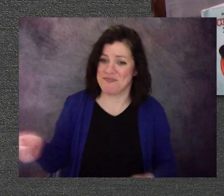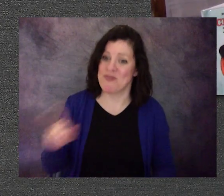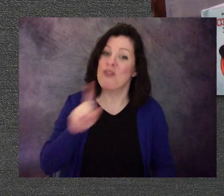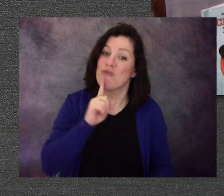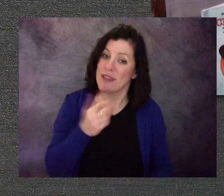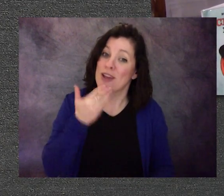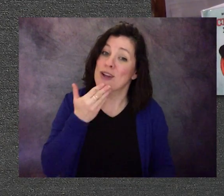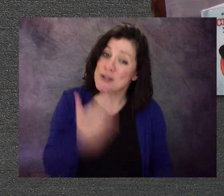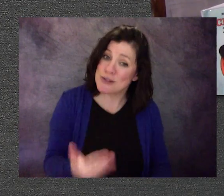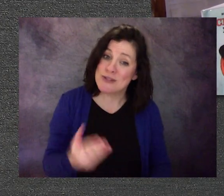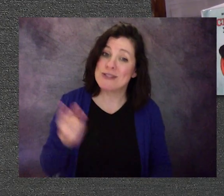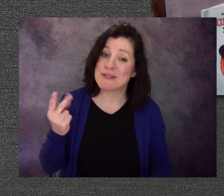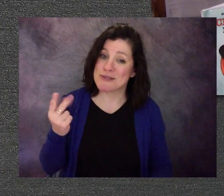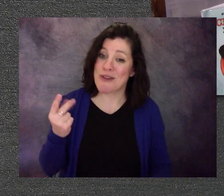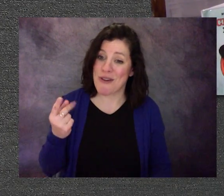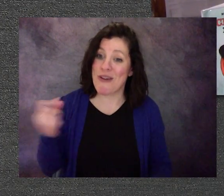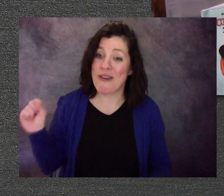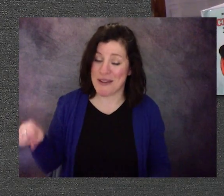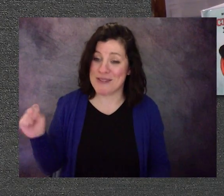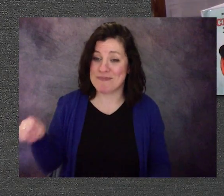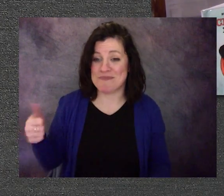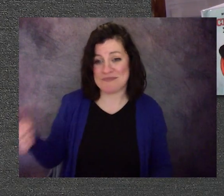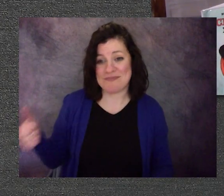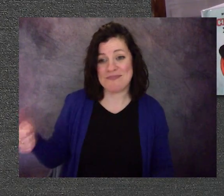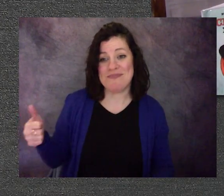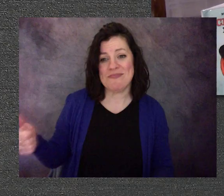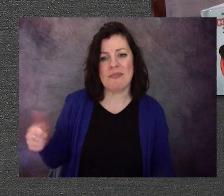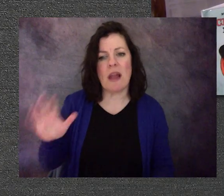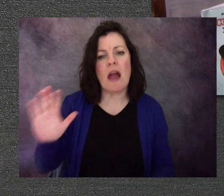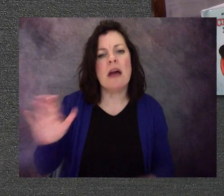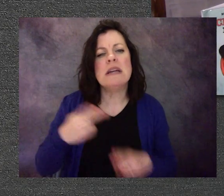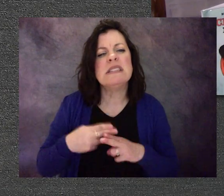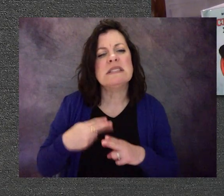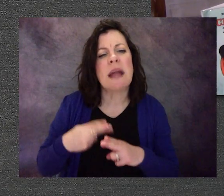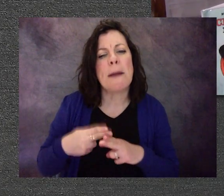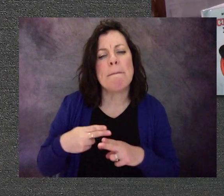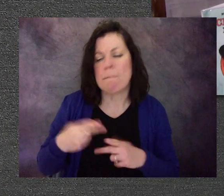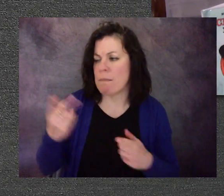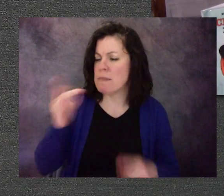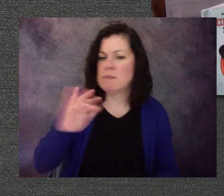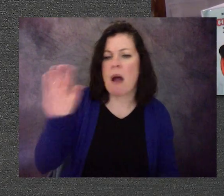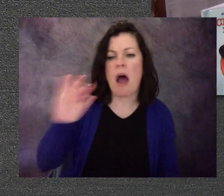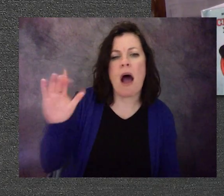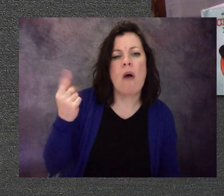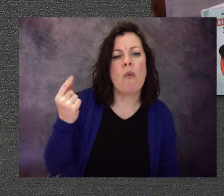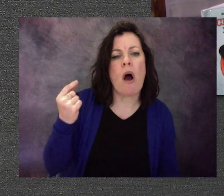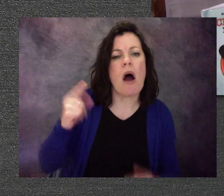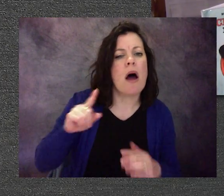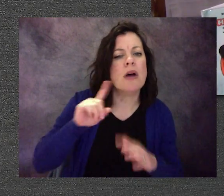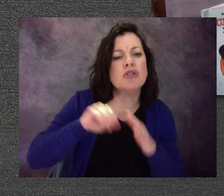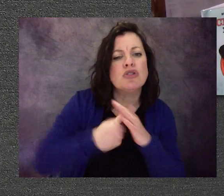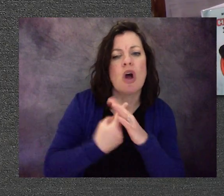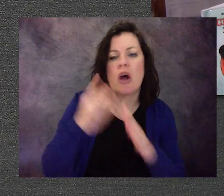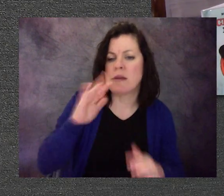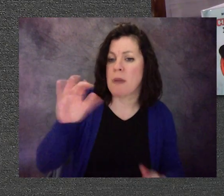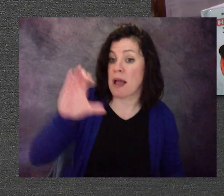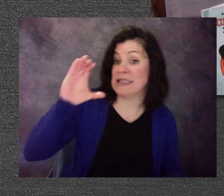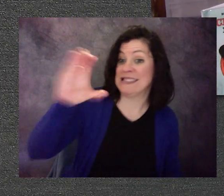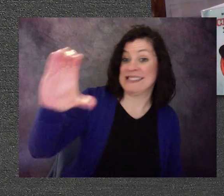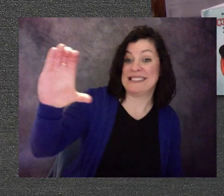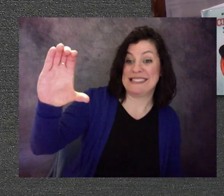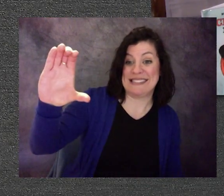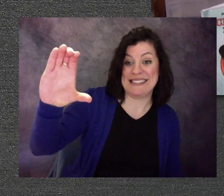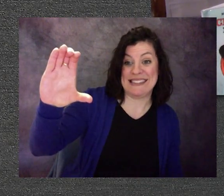you. Now, Clifford's name starts with the letter C. Everyone's name starts with a